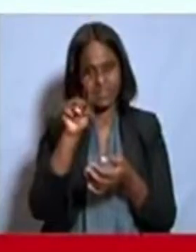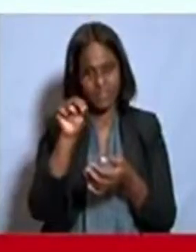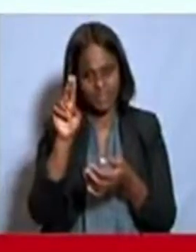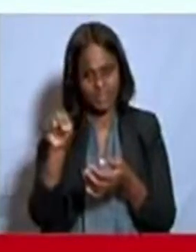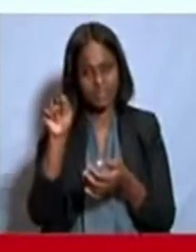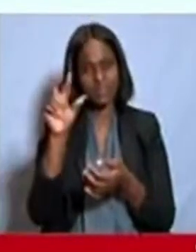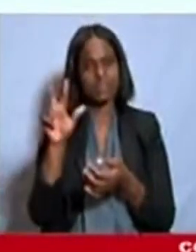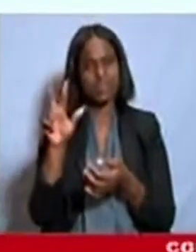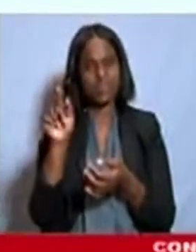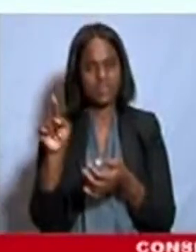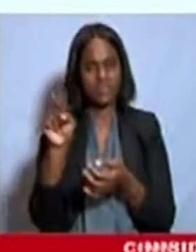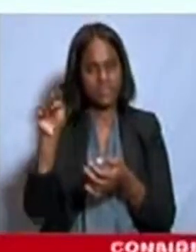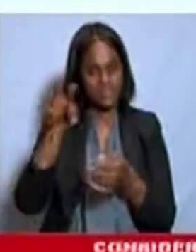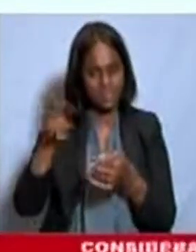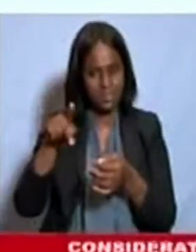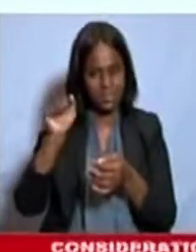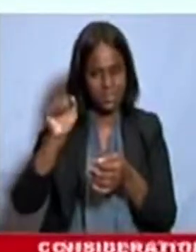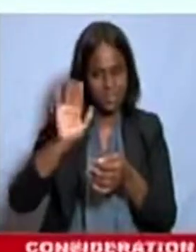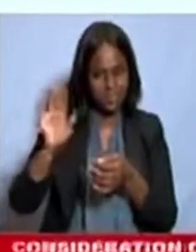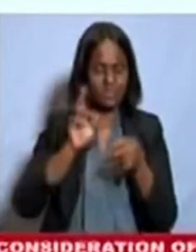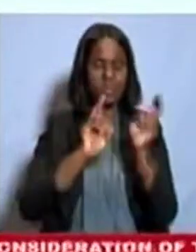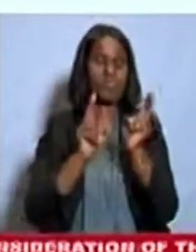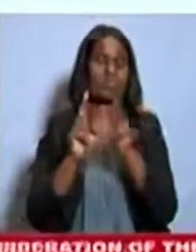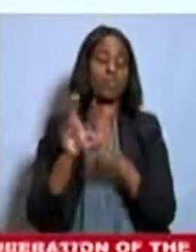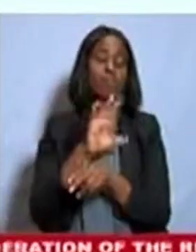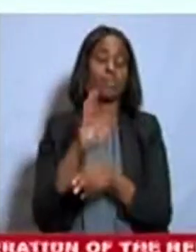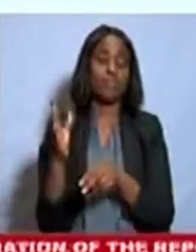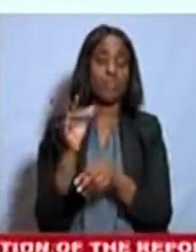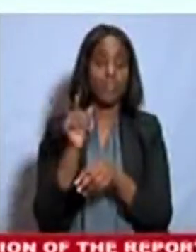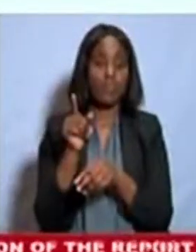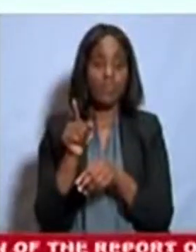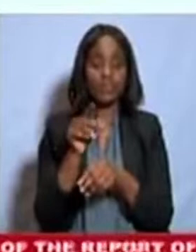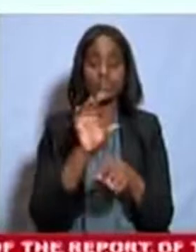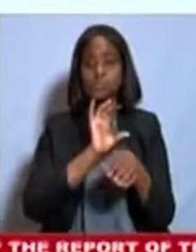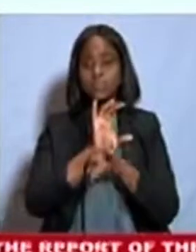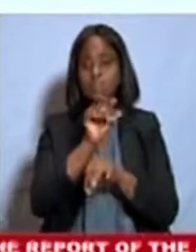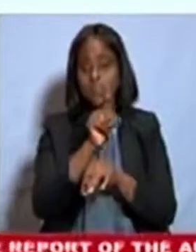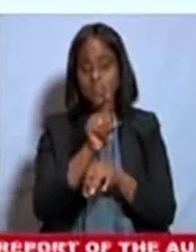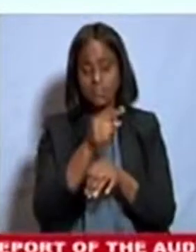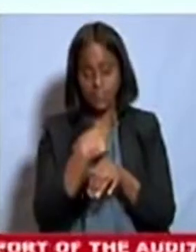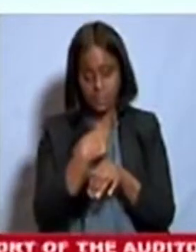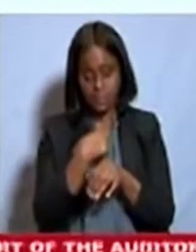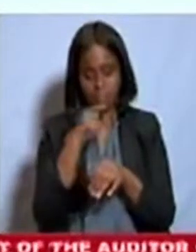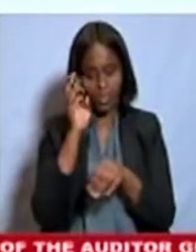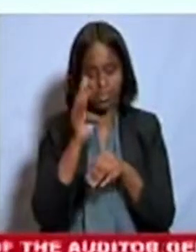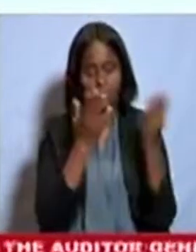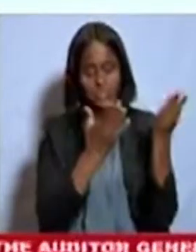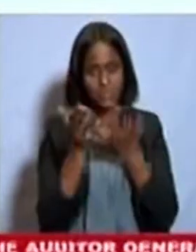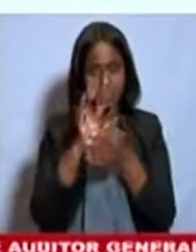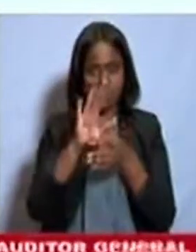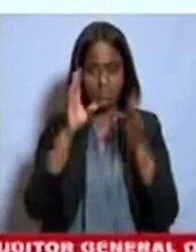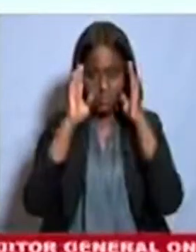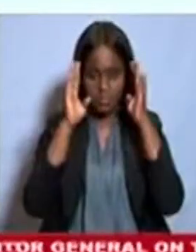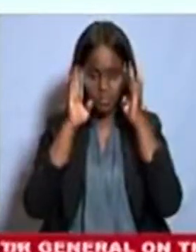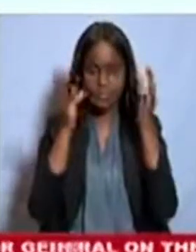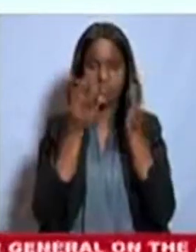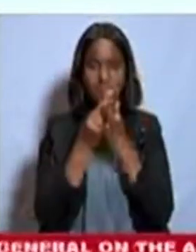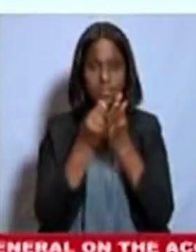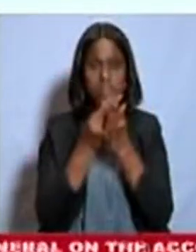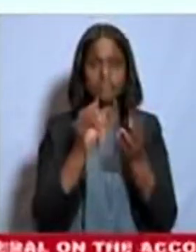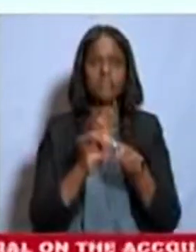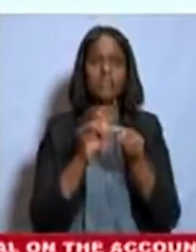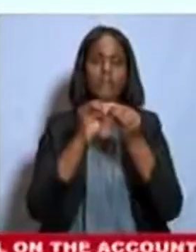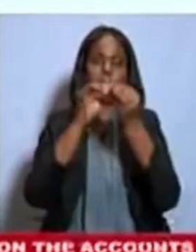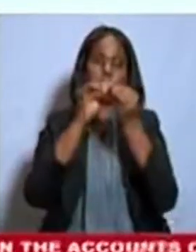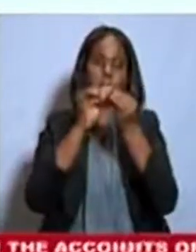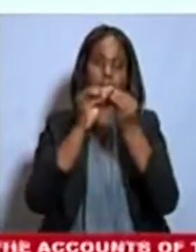462,590,223. Controlling officers' response. Cause: I would bring to your attention that the funds amounting